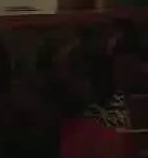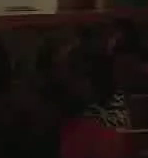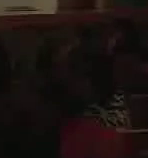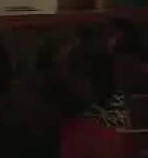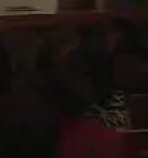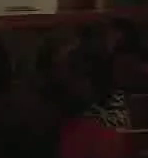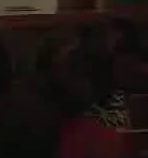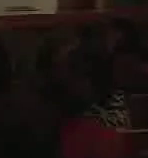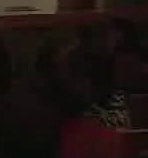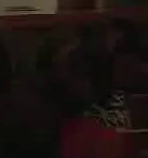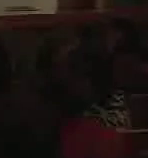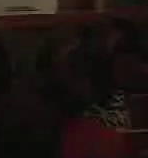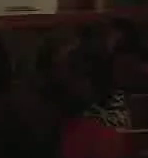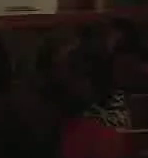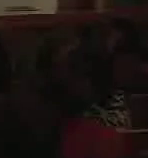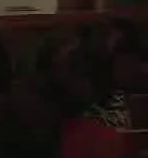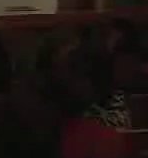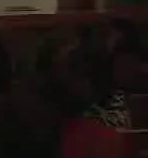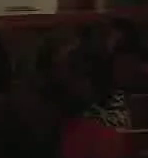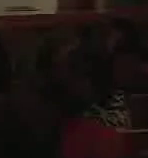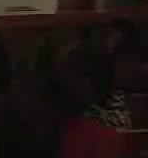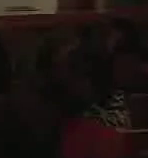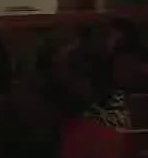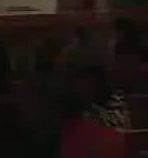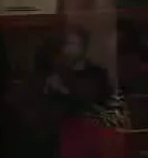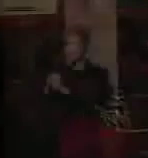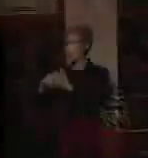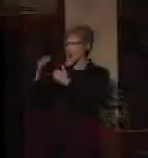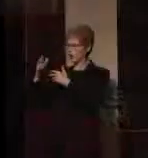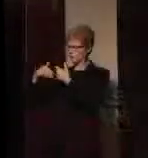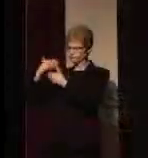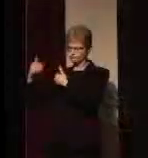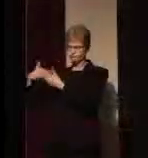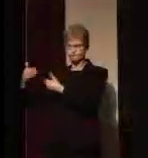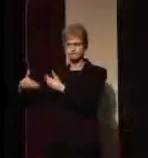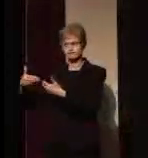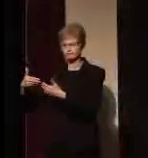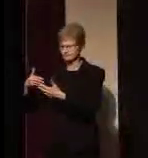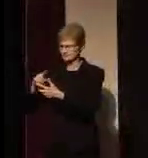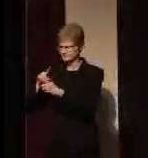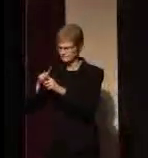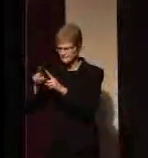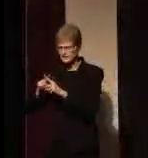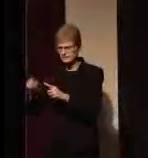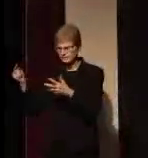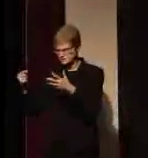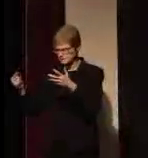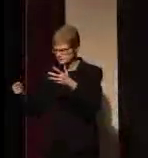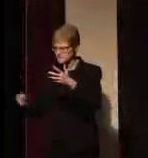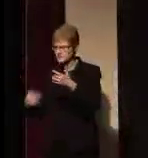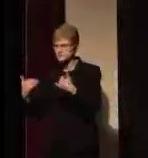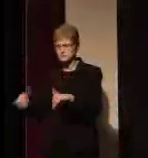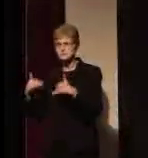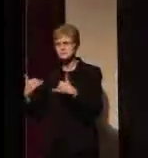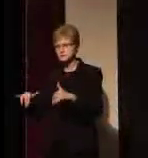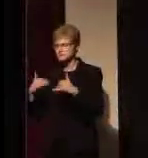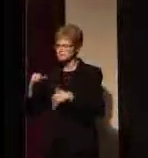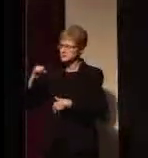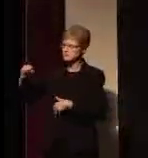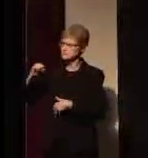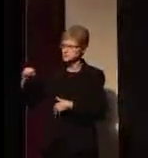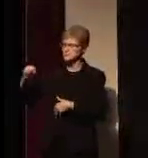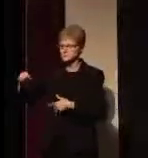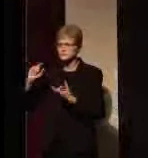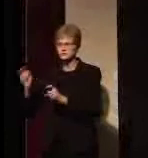American tradition, from the abolitionist movement to the suffrage movement to the civil rights movement of the 1950s and 60s to today